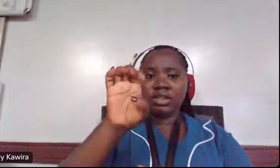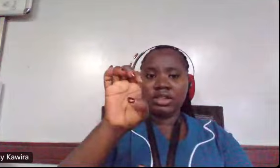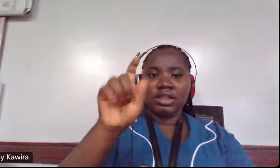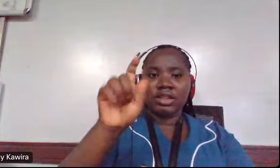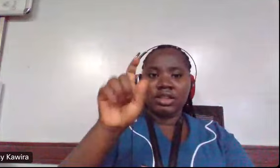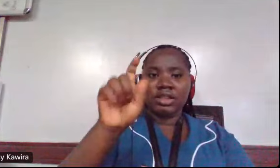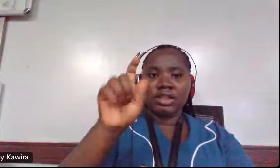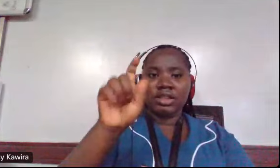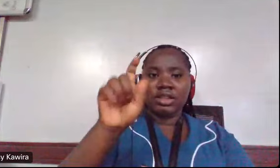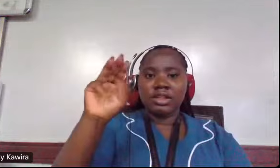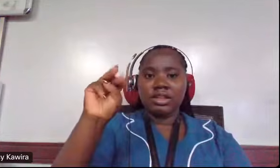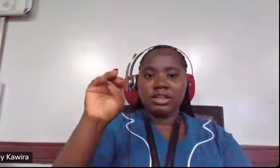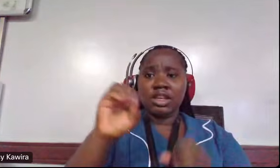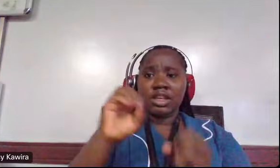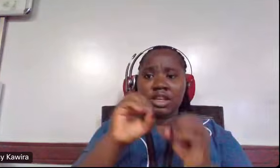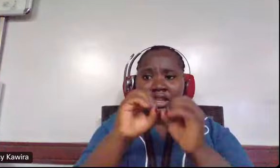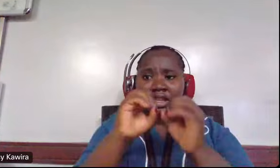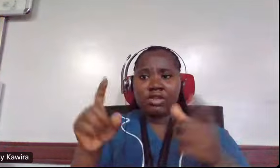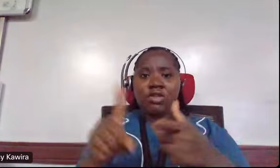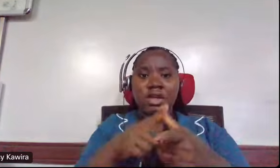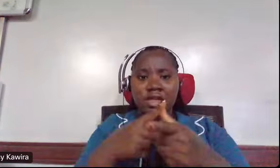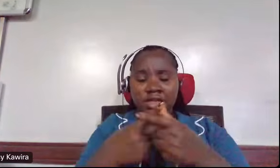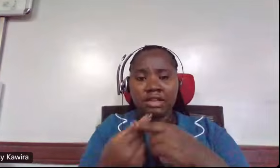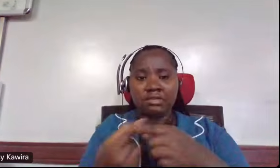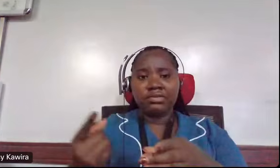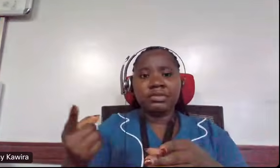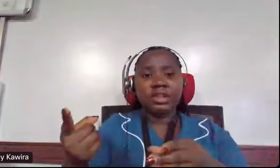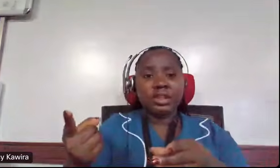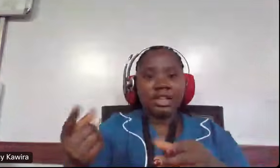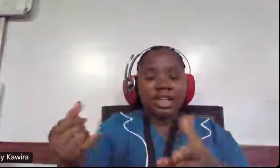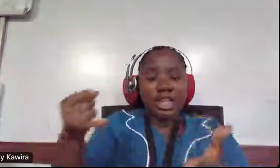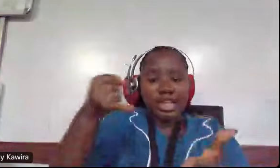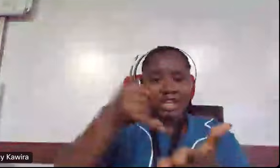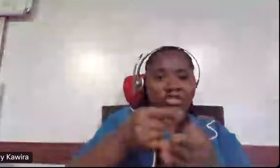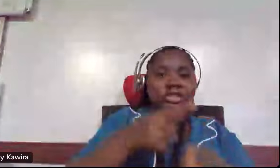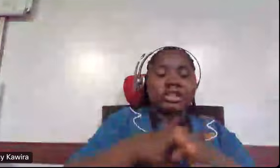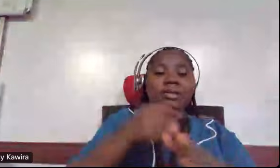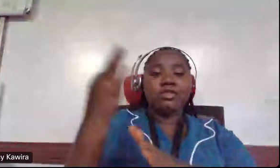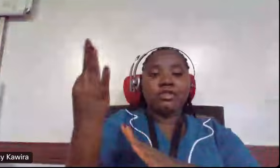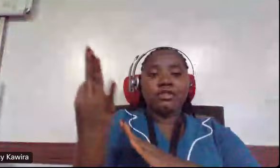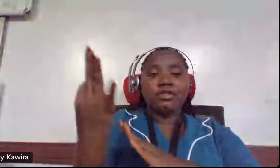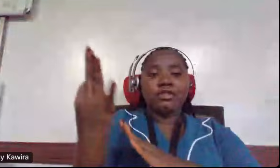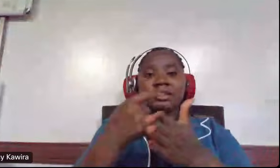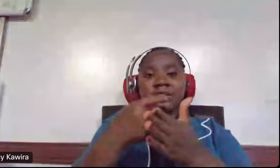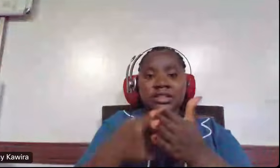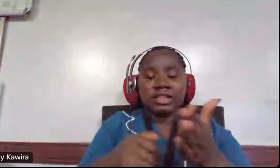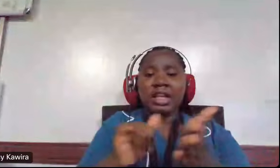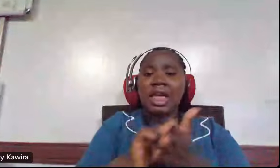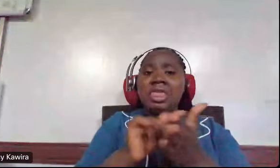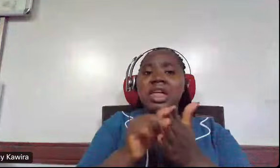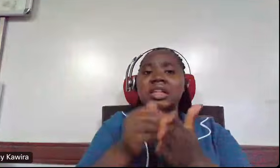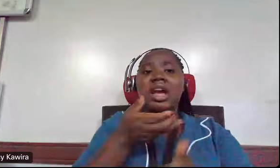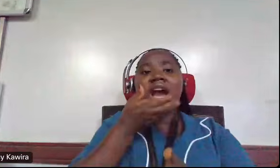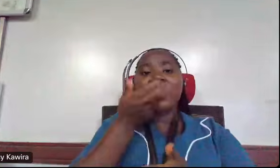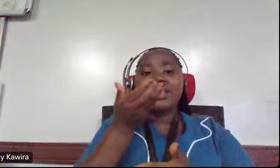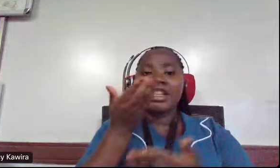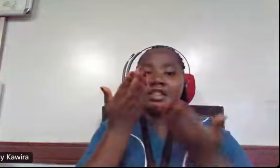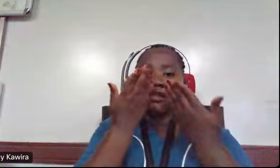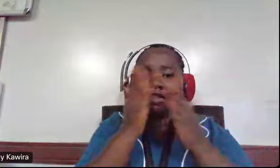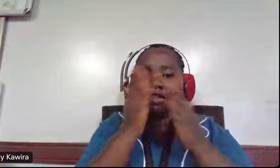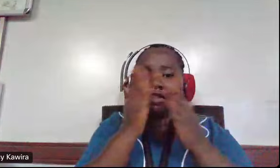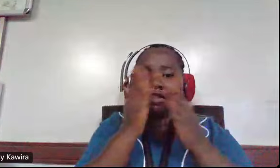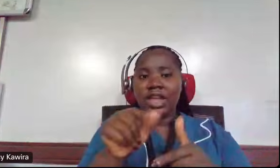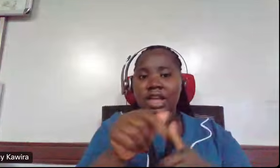when you're filing your return, Cherotich. So we've addressed that. Grace is asking,